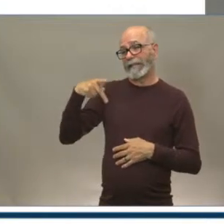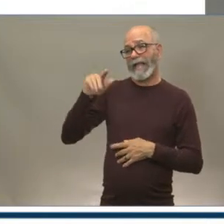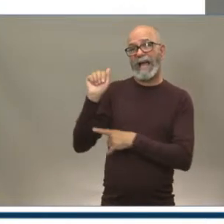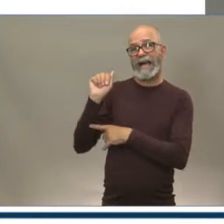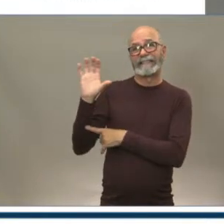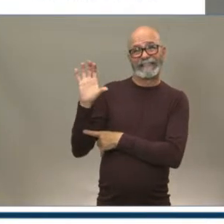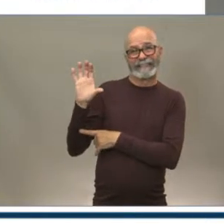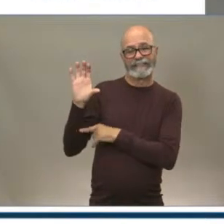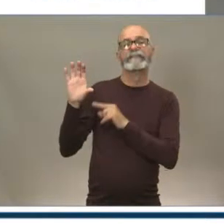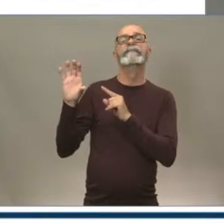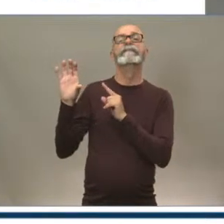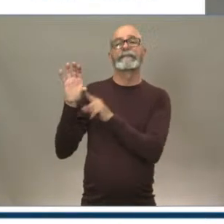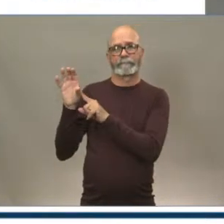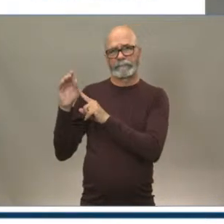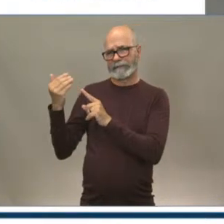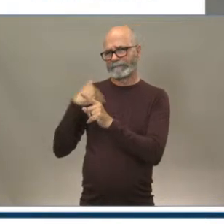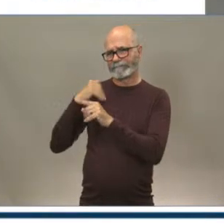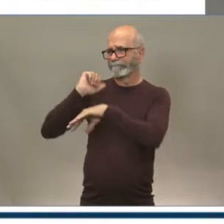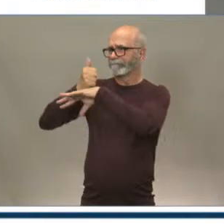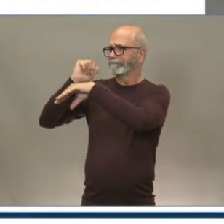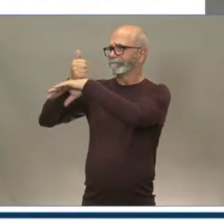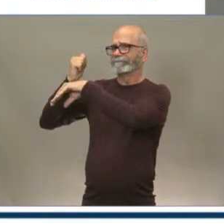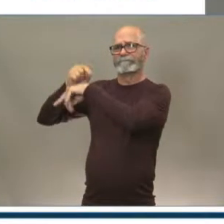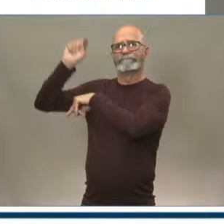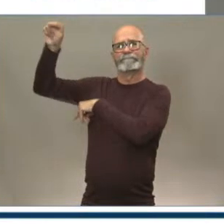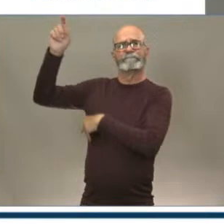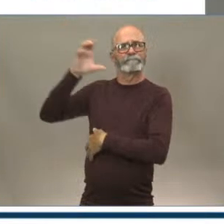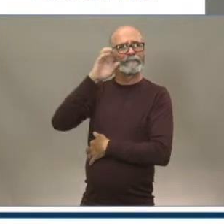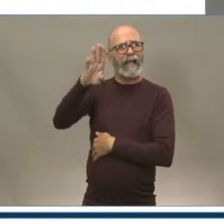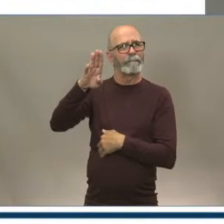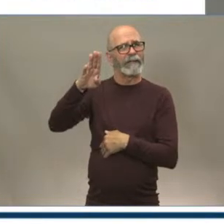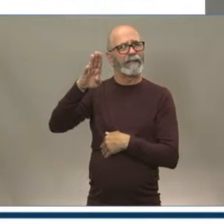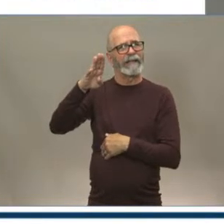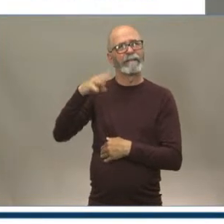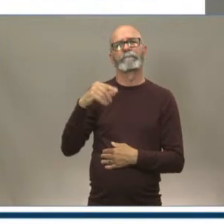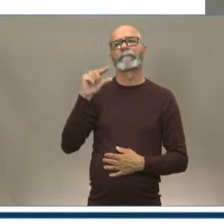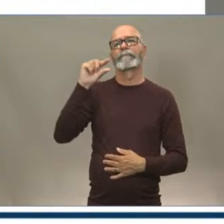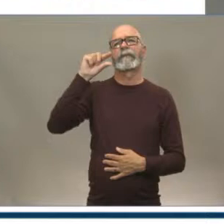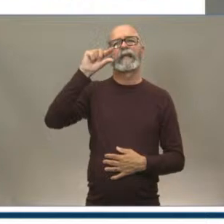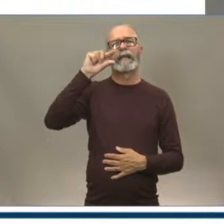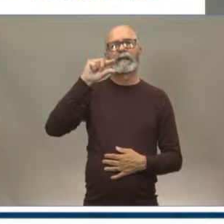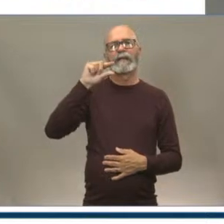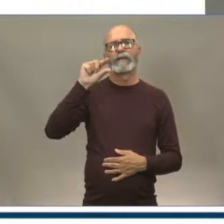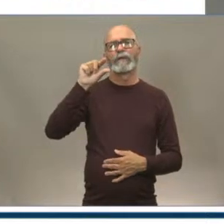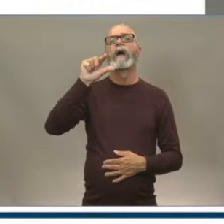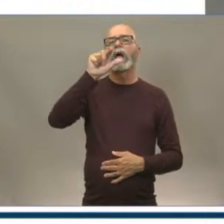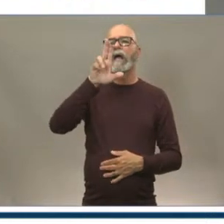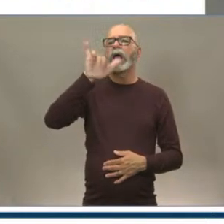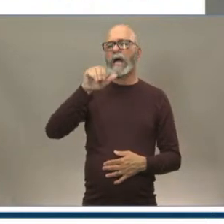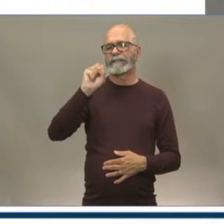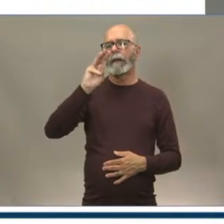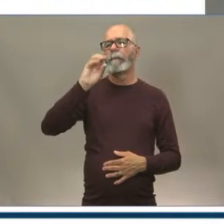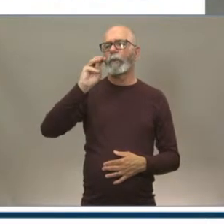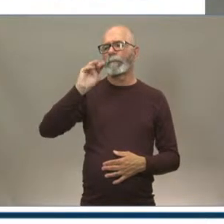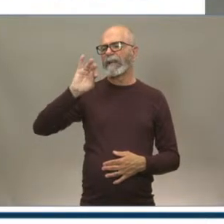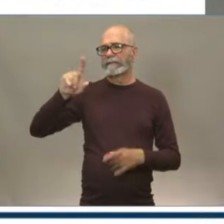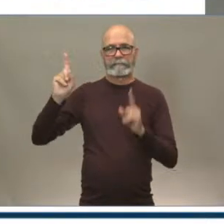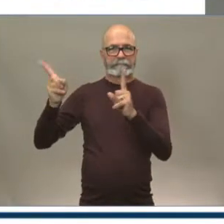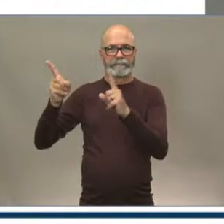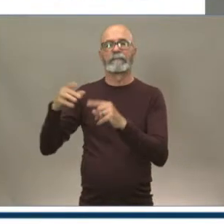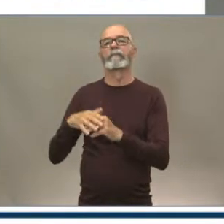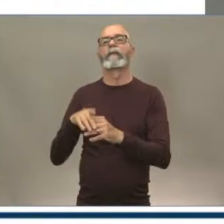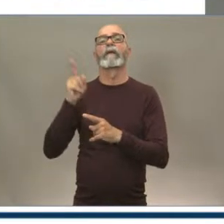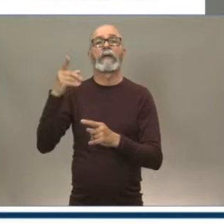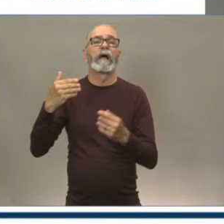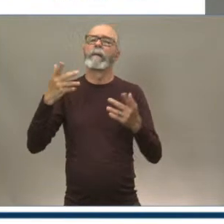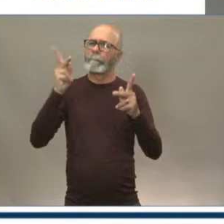of communities throughout Cape Breton and the Guysborough Strait area. We do not have capacity to add additional communities. We're asking people are going to